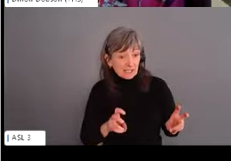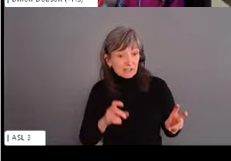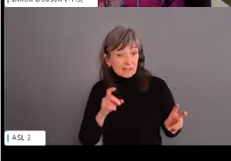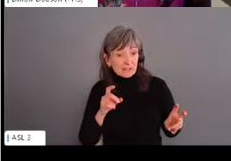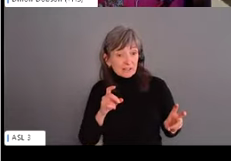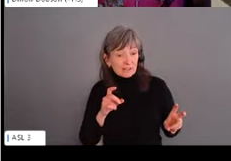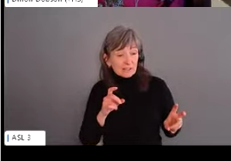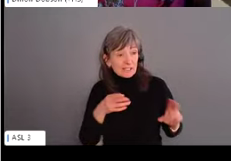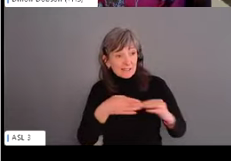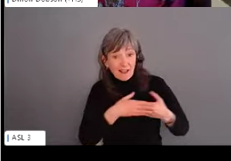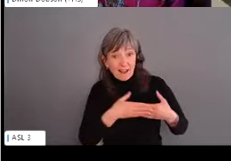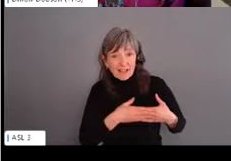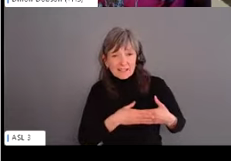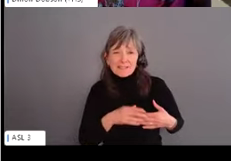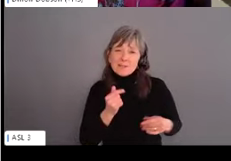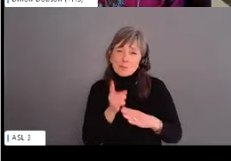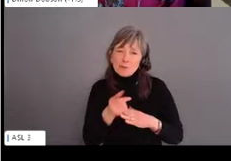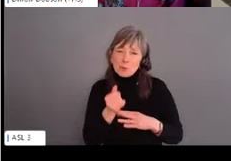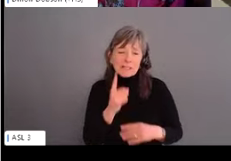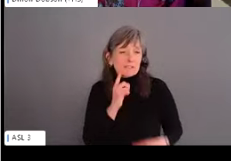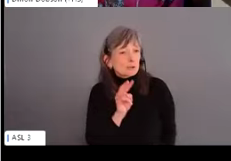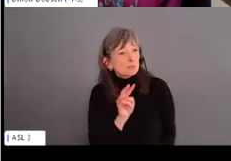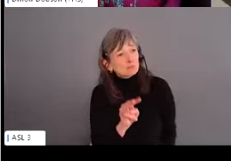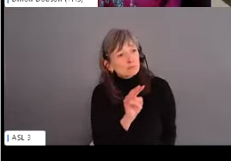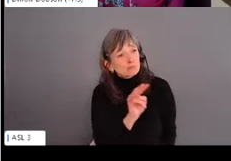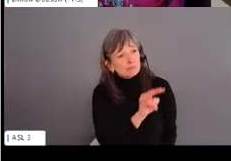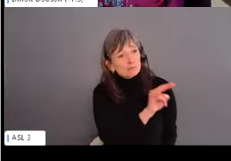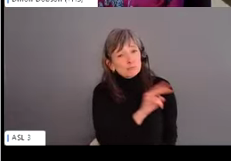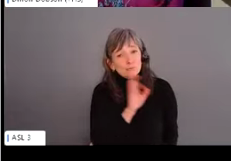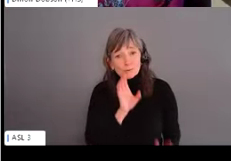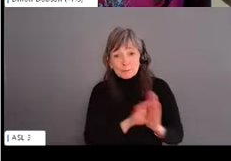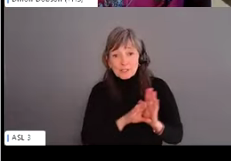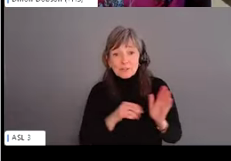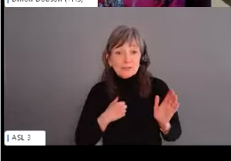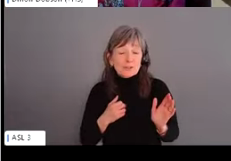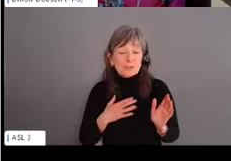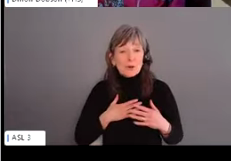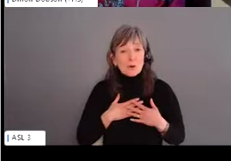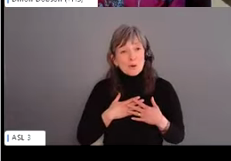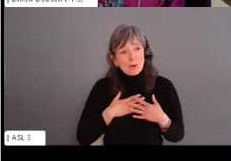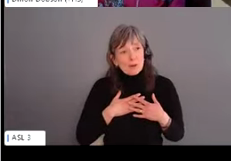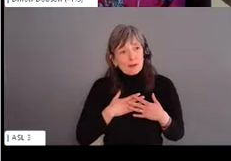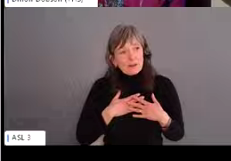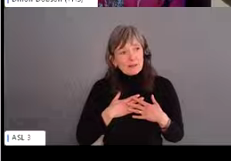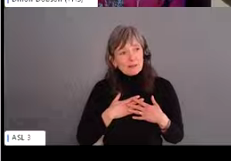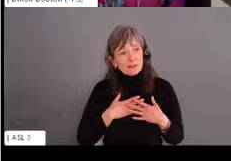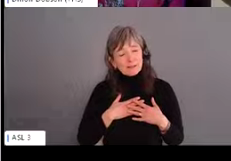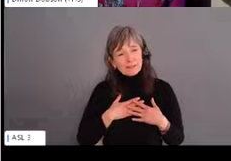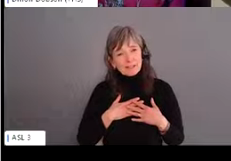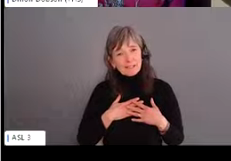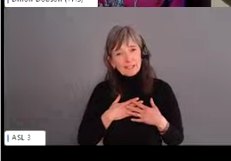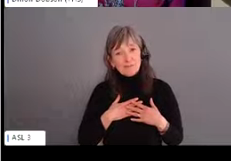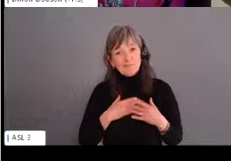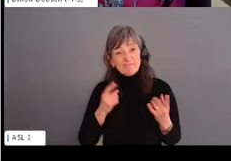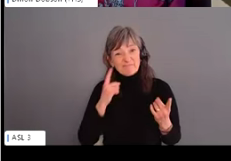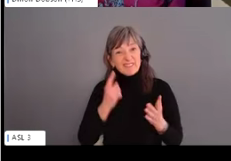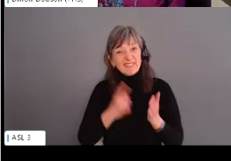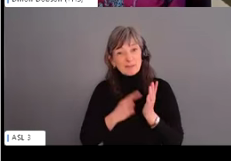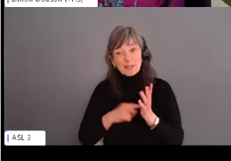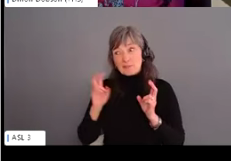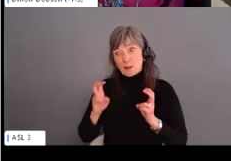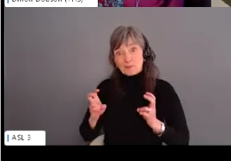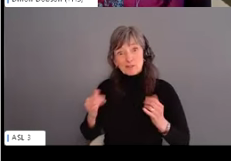and observe the photos. I encourage you to, perhaps take a nice deep breath. We've heard about a lot of really unsettling topics today.